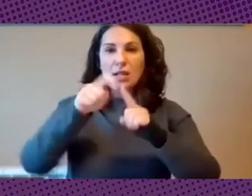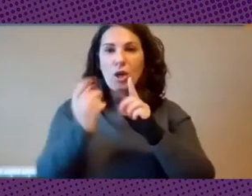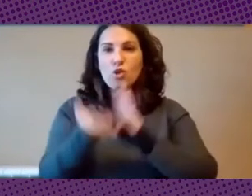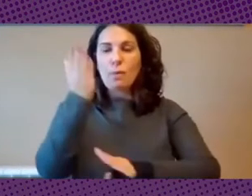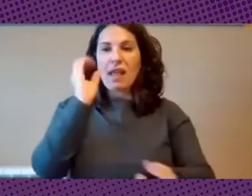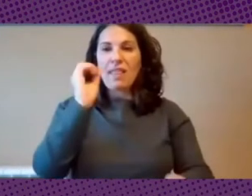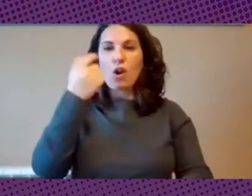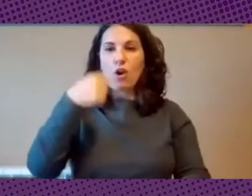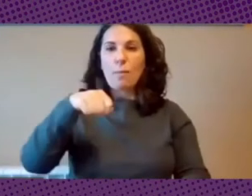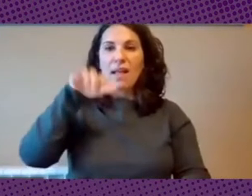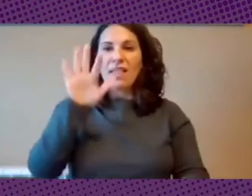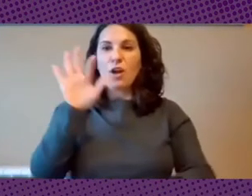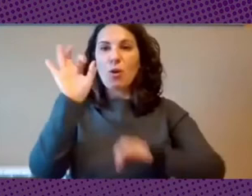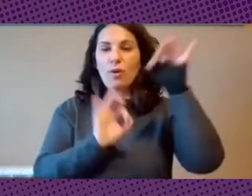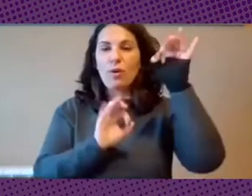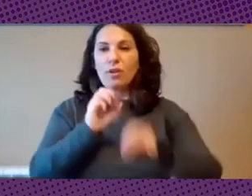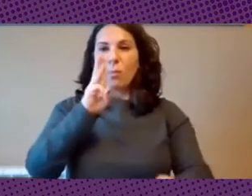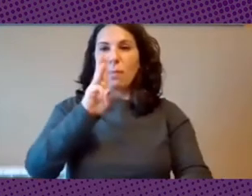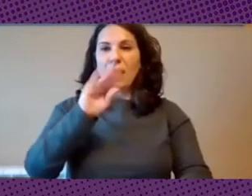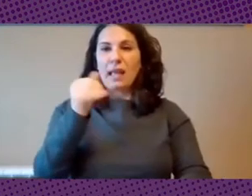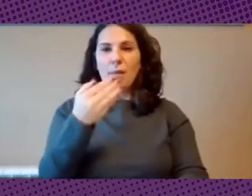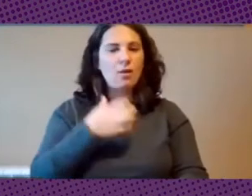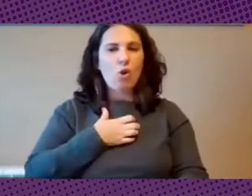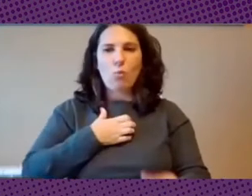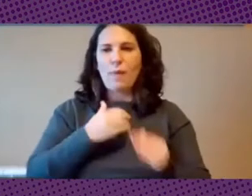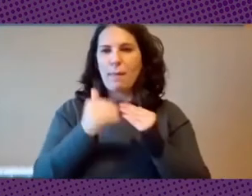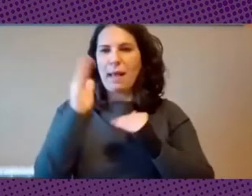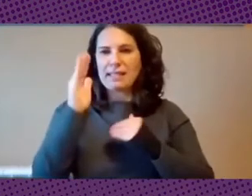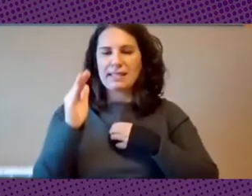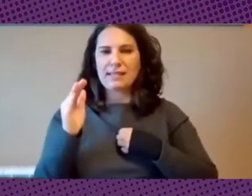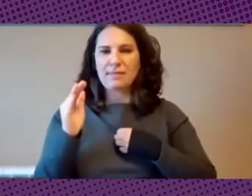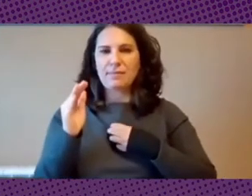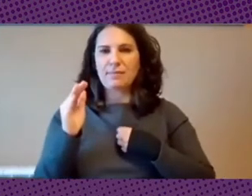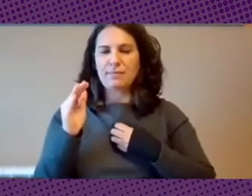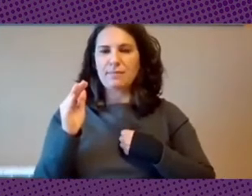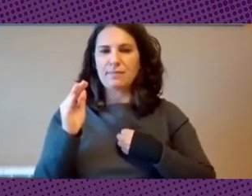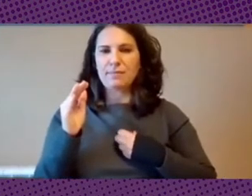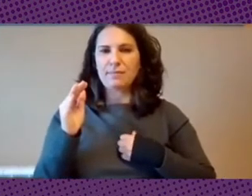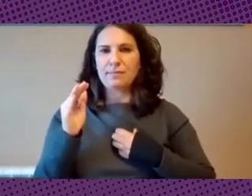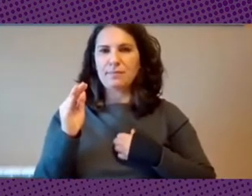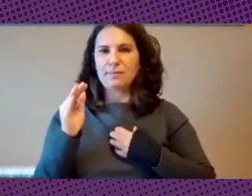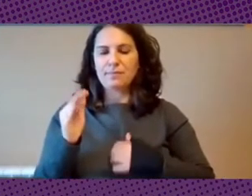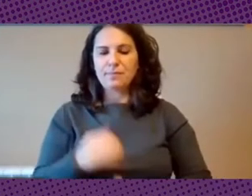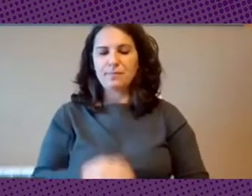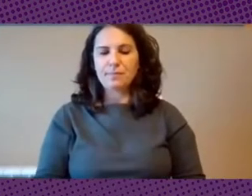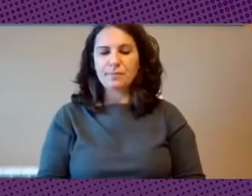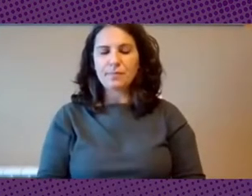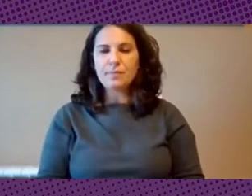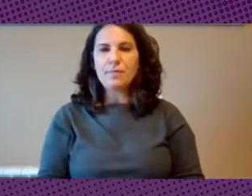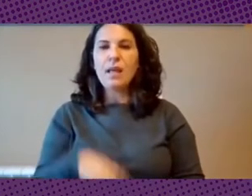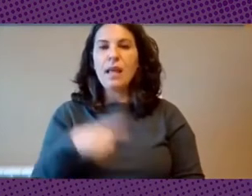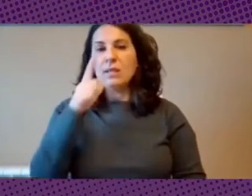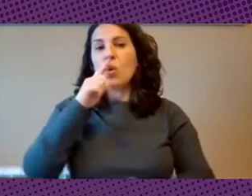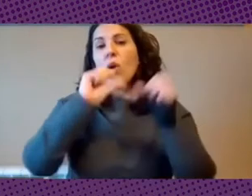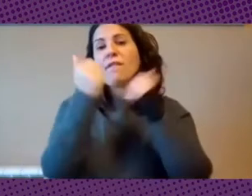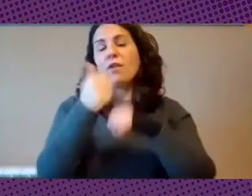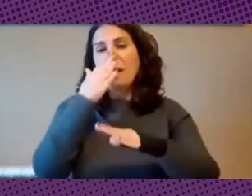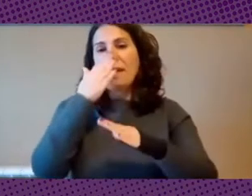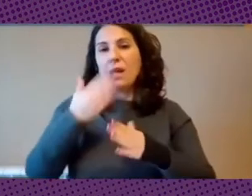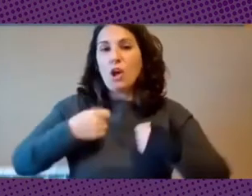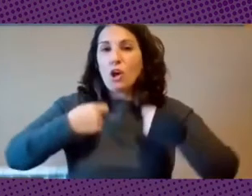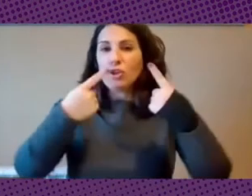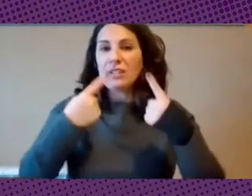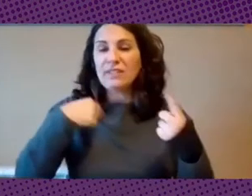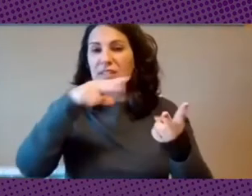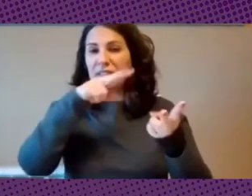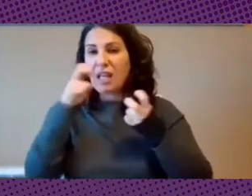So that's a way of trying to minimize the fiscal costs of the de-risking that we have in this logic